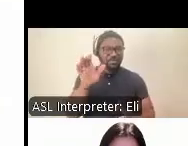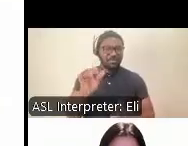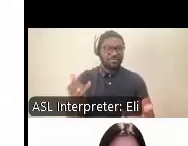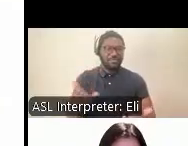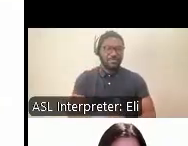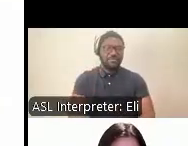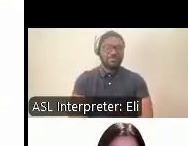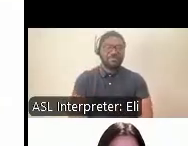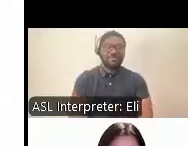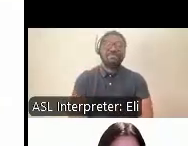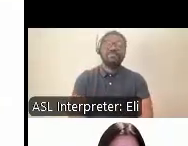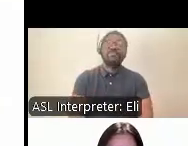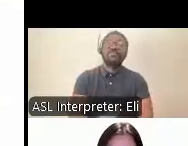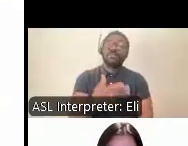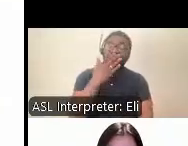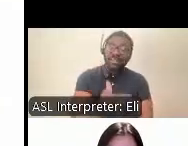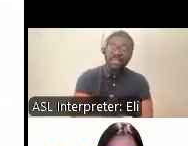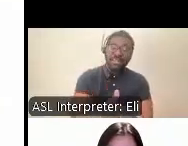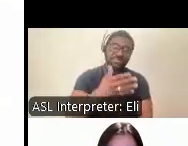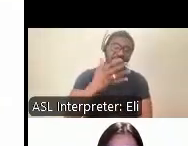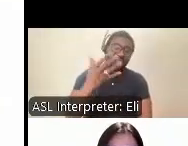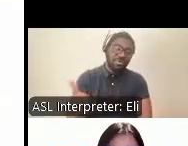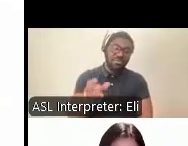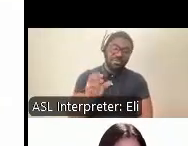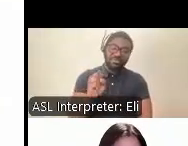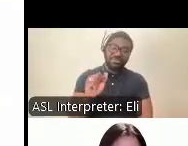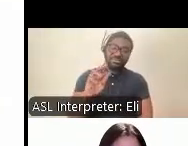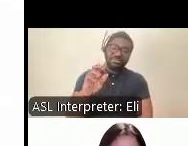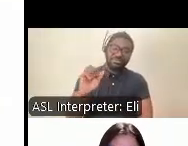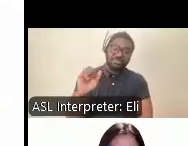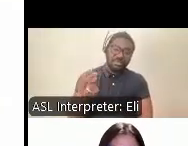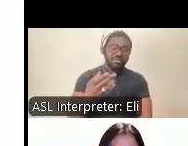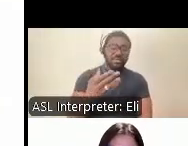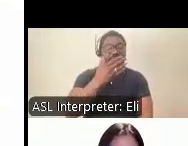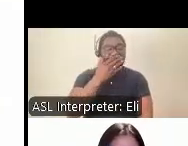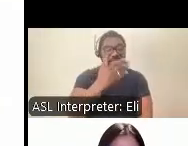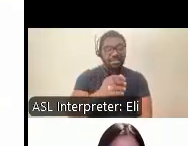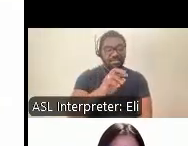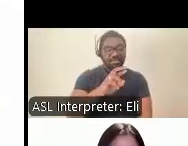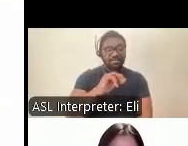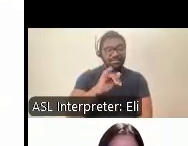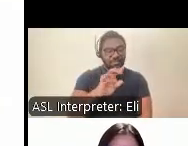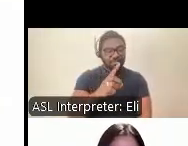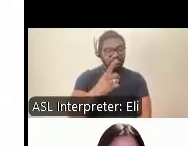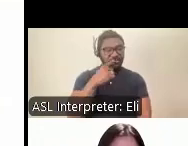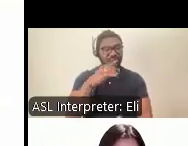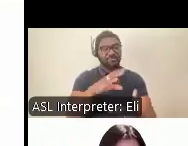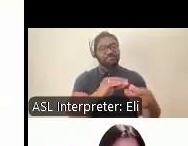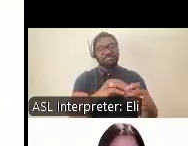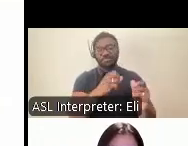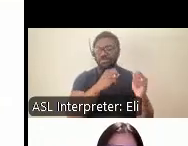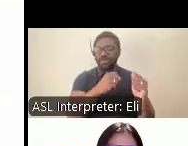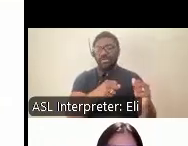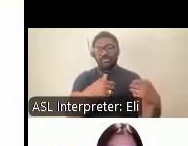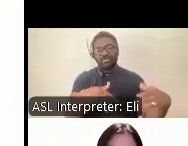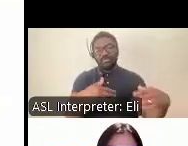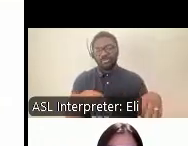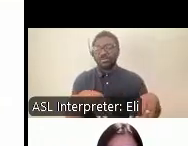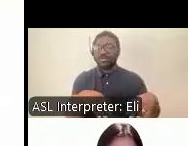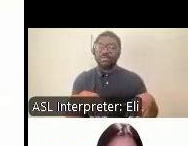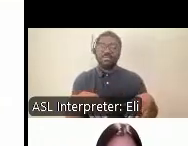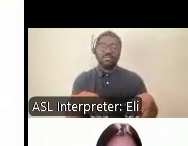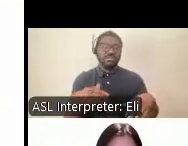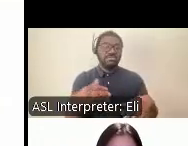so much, Sarah, for the warm introductions. And Richard, thank you for opening the webinar in such a powerful way. It is